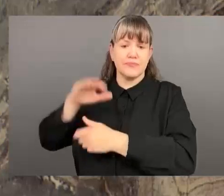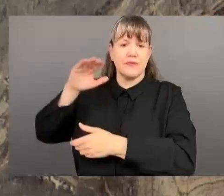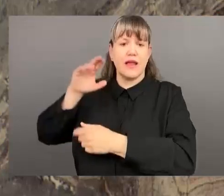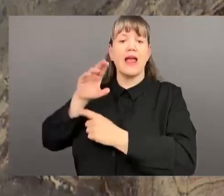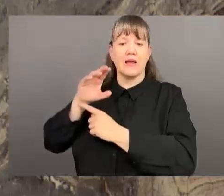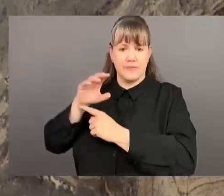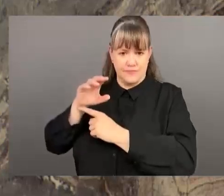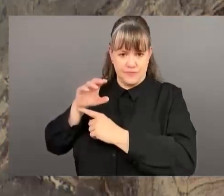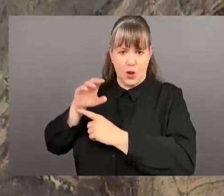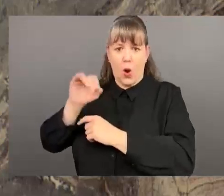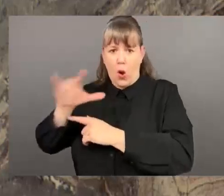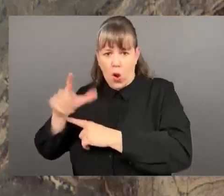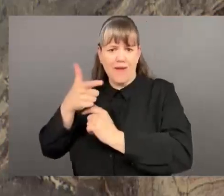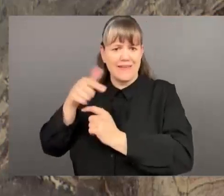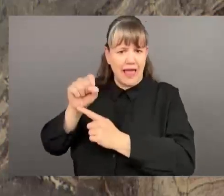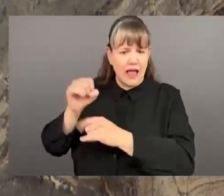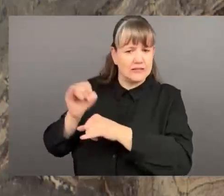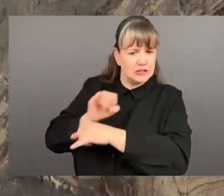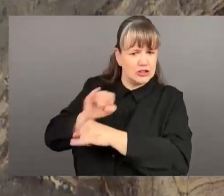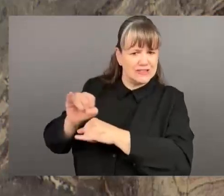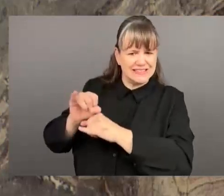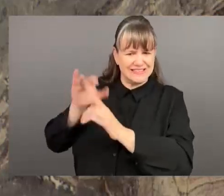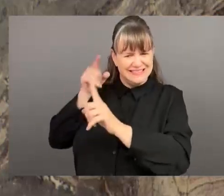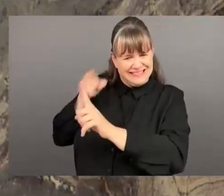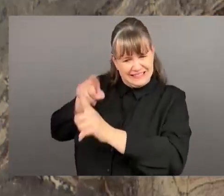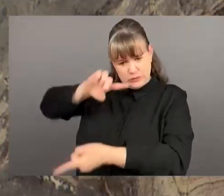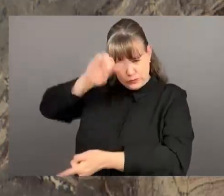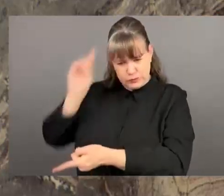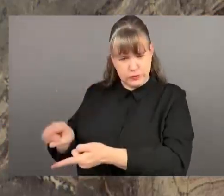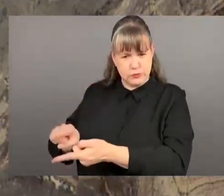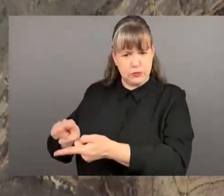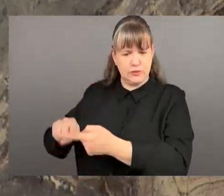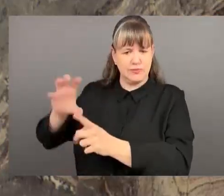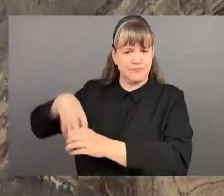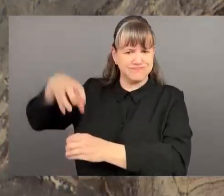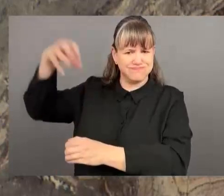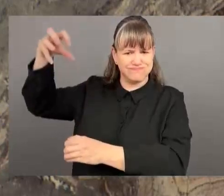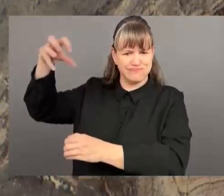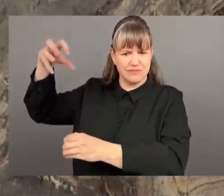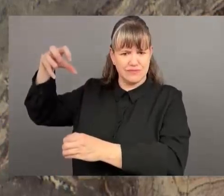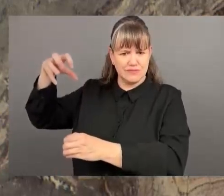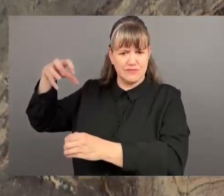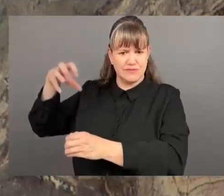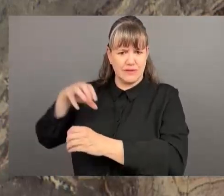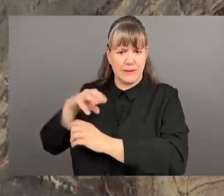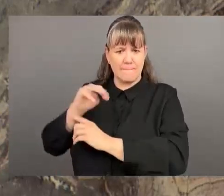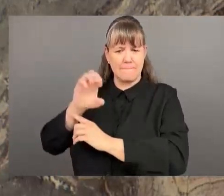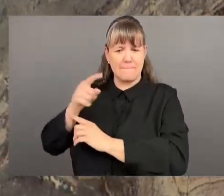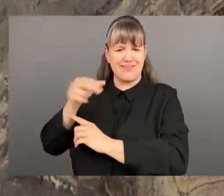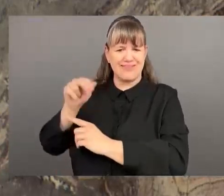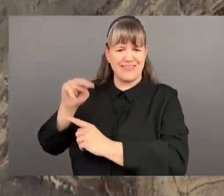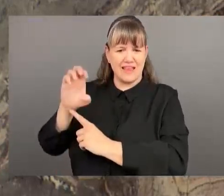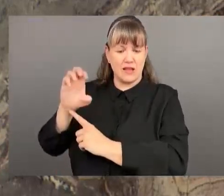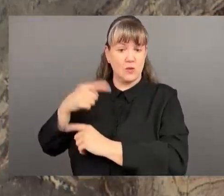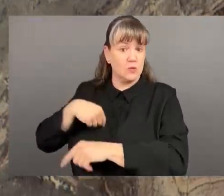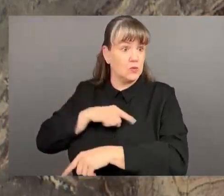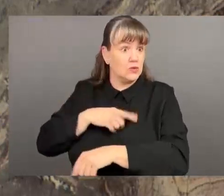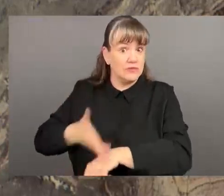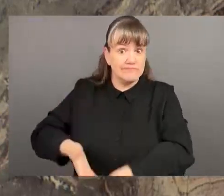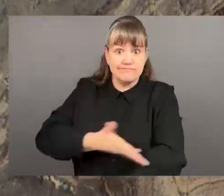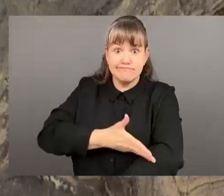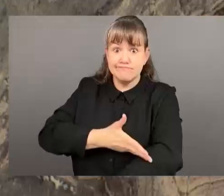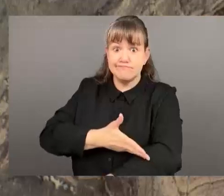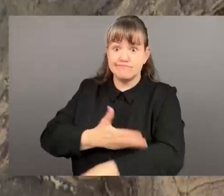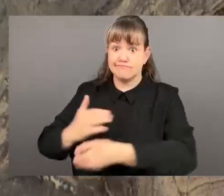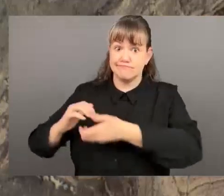everyone. We are leading Canada in addressing this question because we are working, yes, with First Nations, yes, with